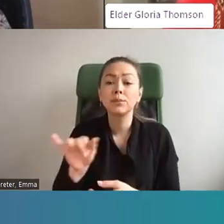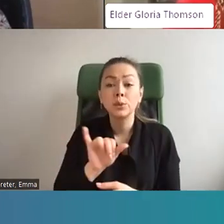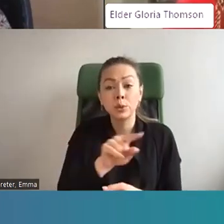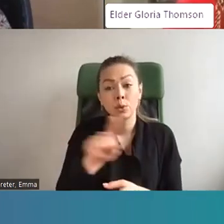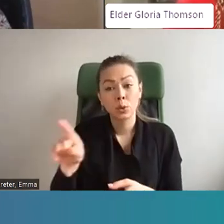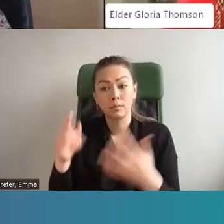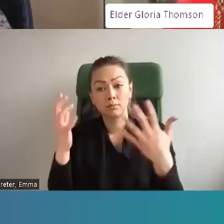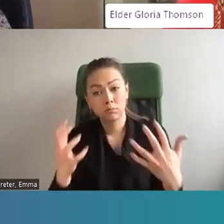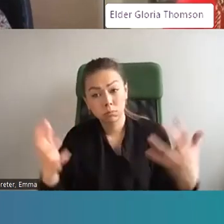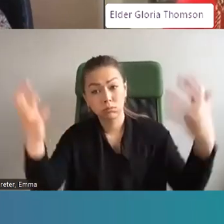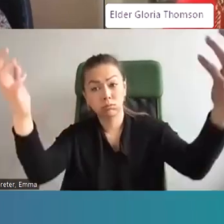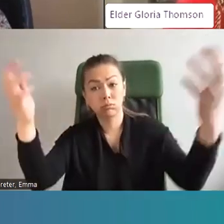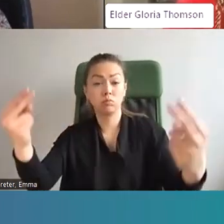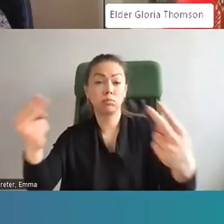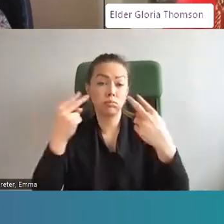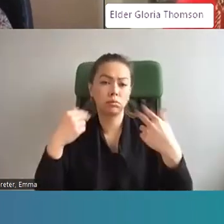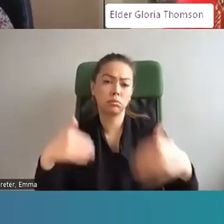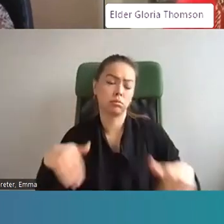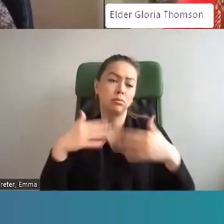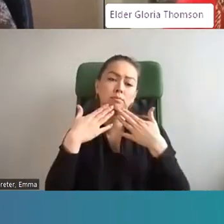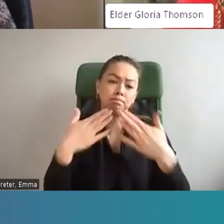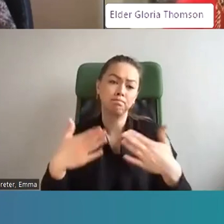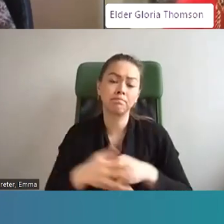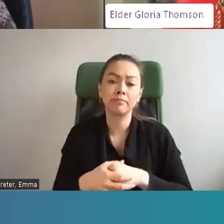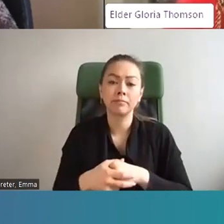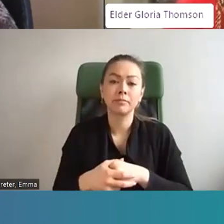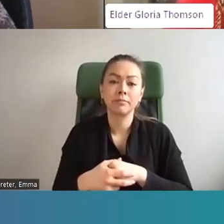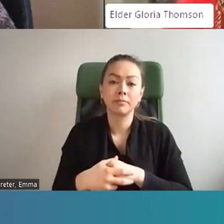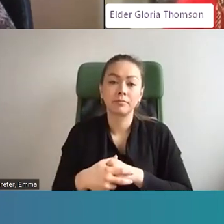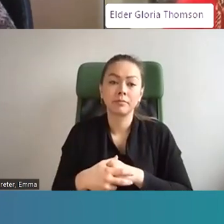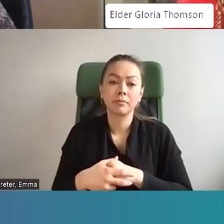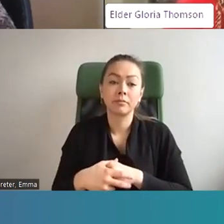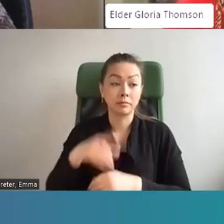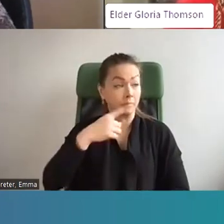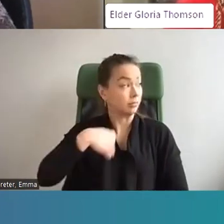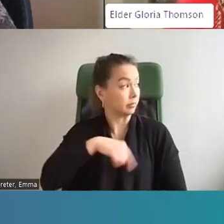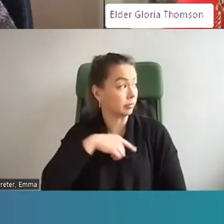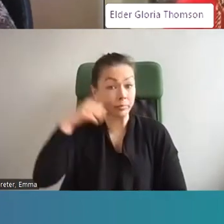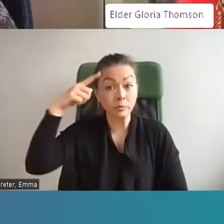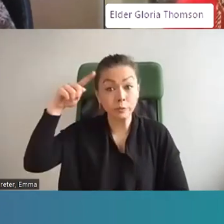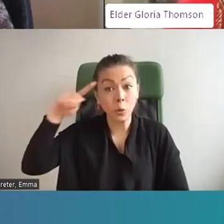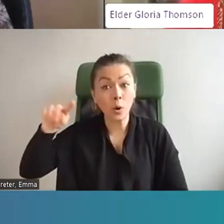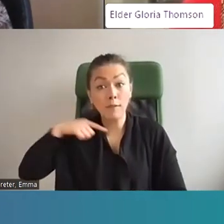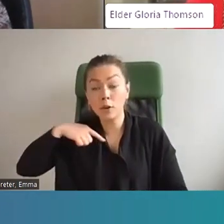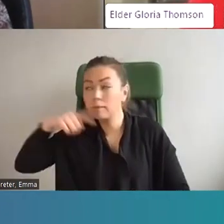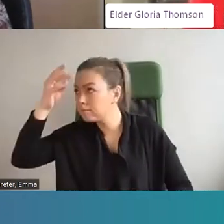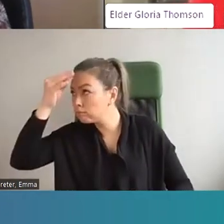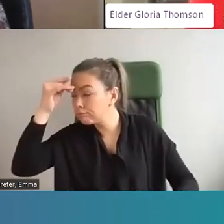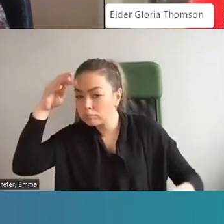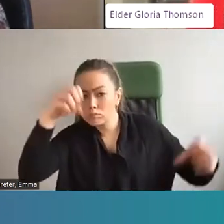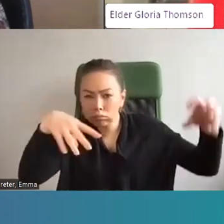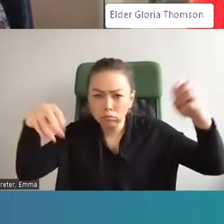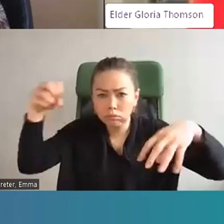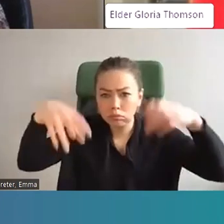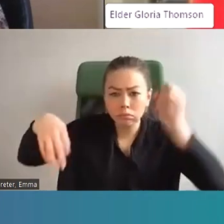thanks for that, and that we're here for us to bring our minds together and to be respectful and caring